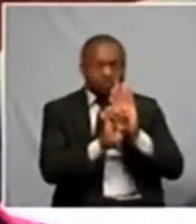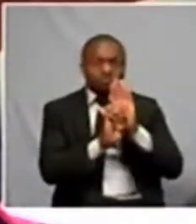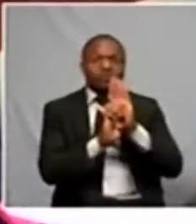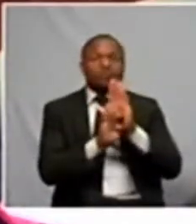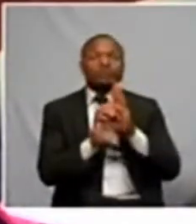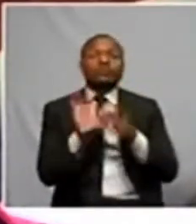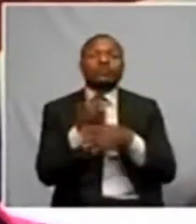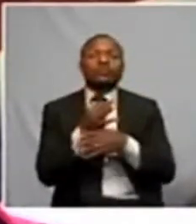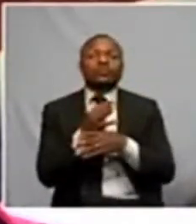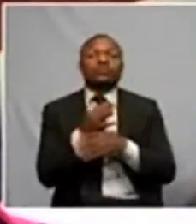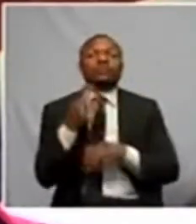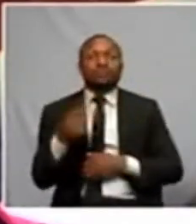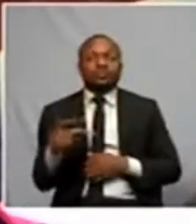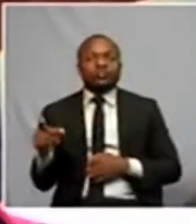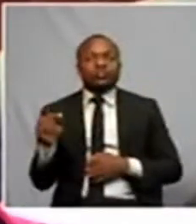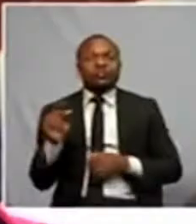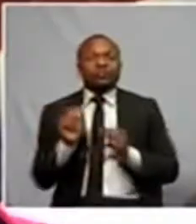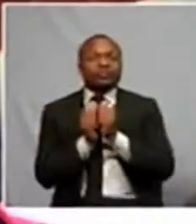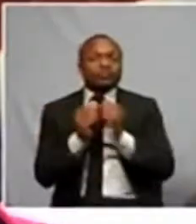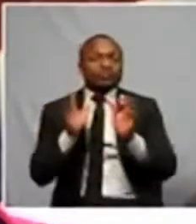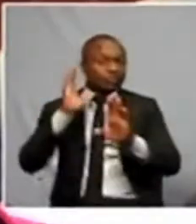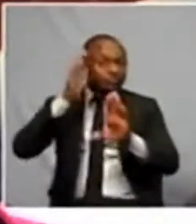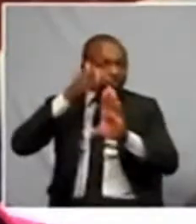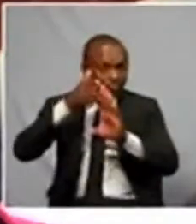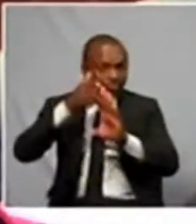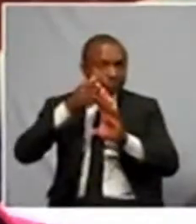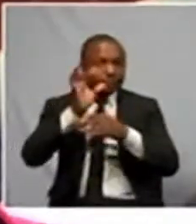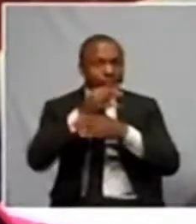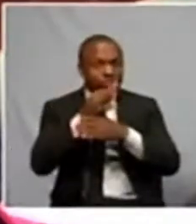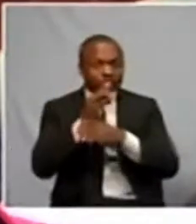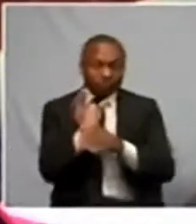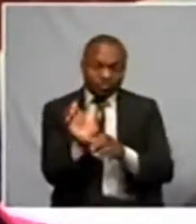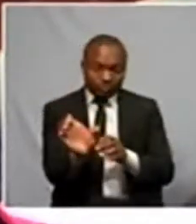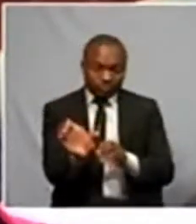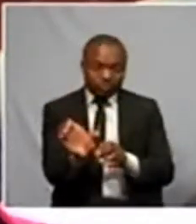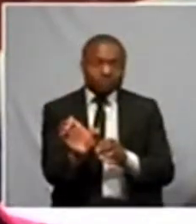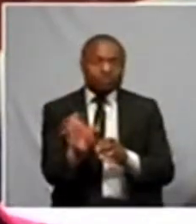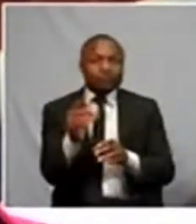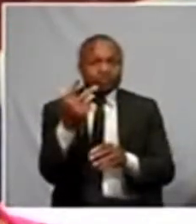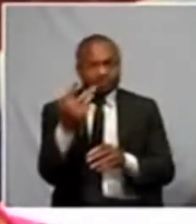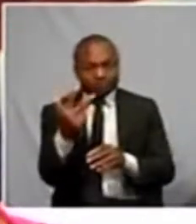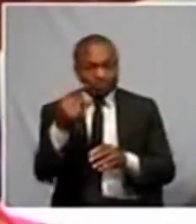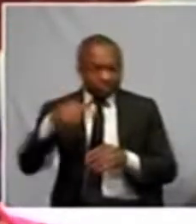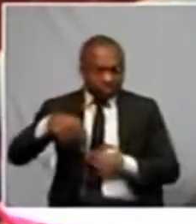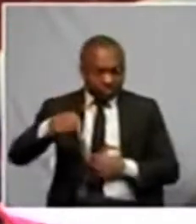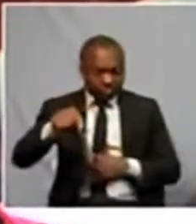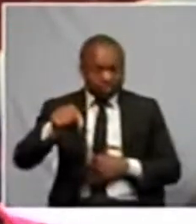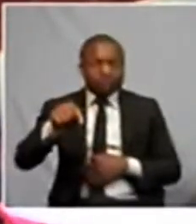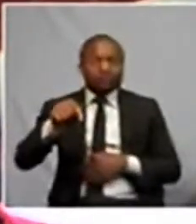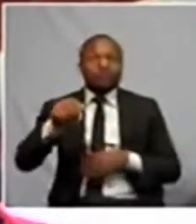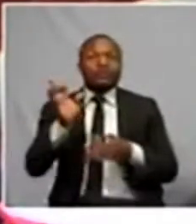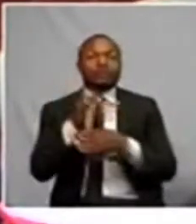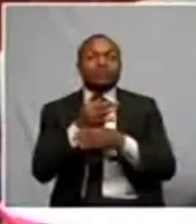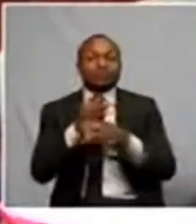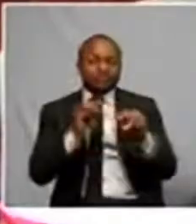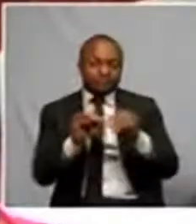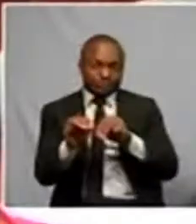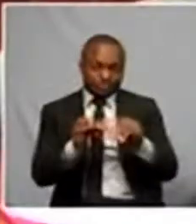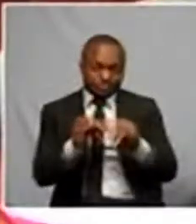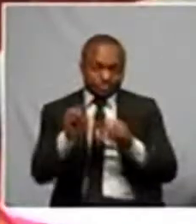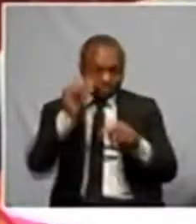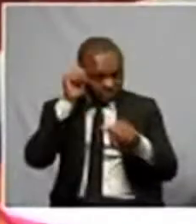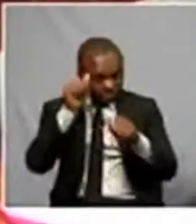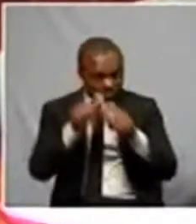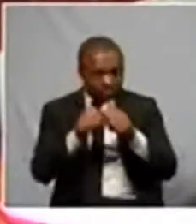even without a direct fishing industry. Number 3, sustainable fisheries management. The